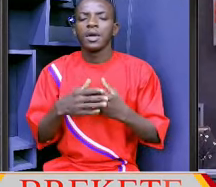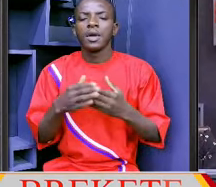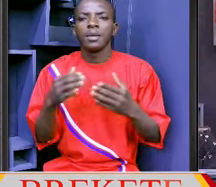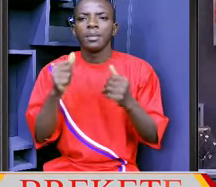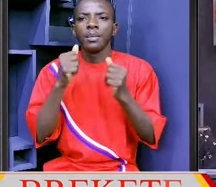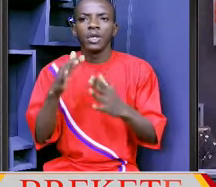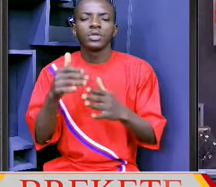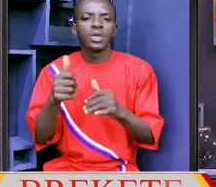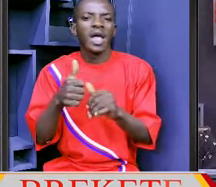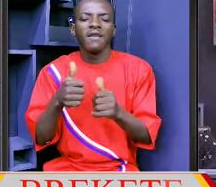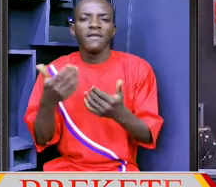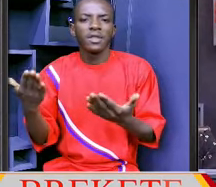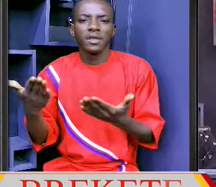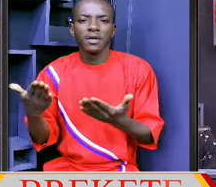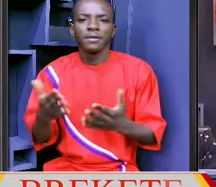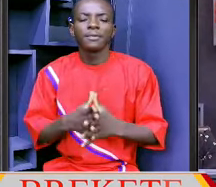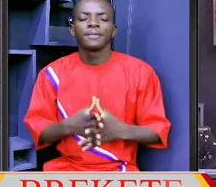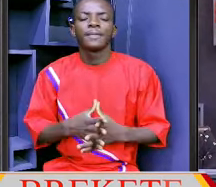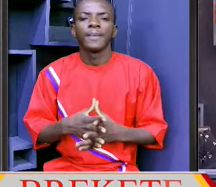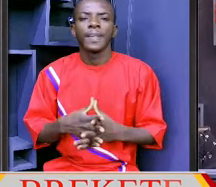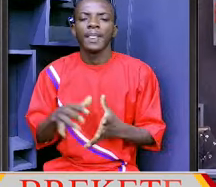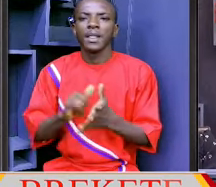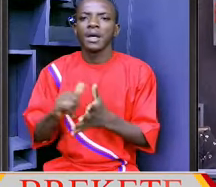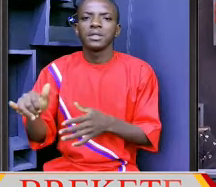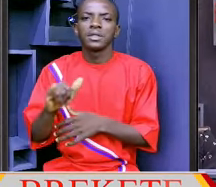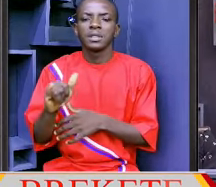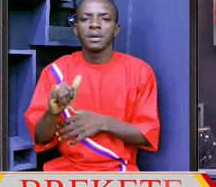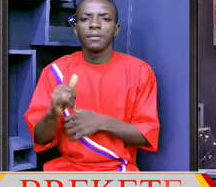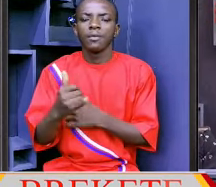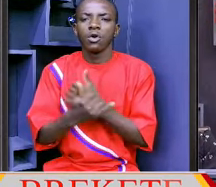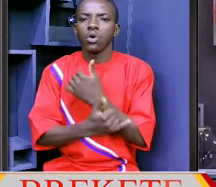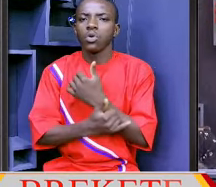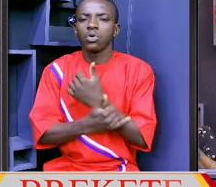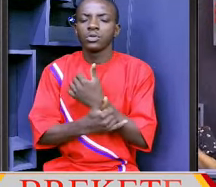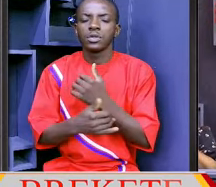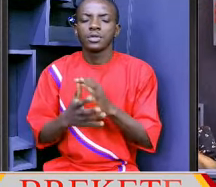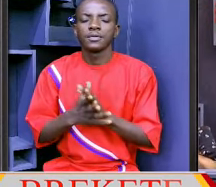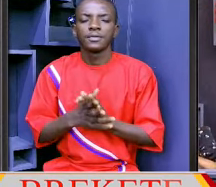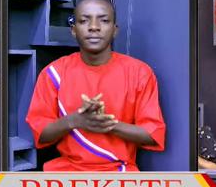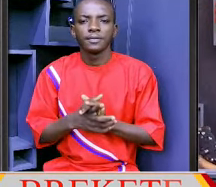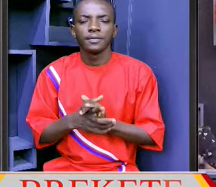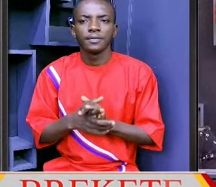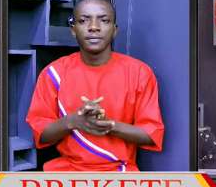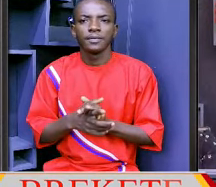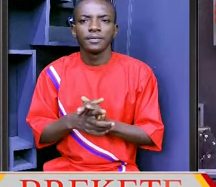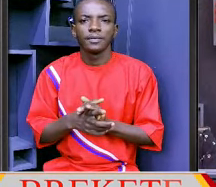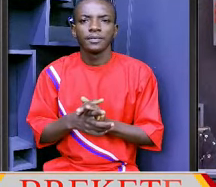Bless us with almost everything. That same country.